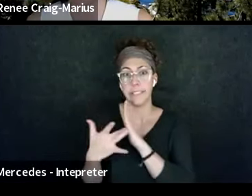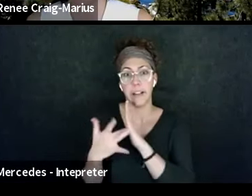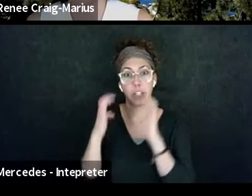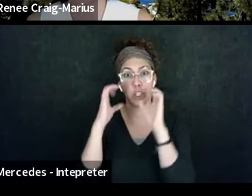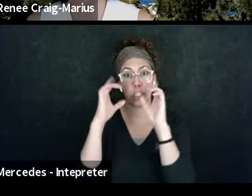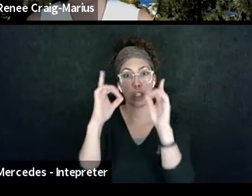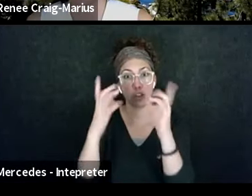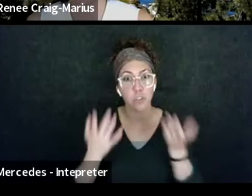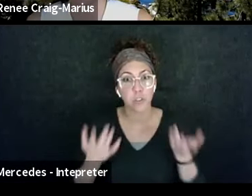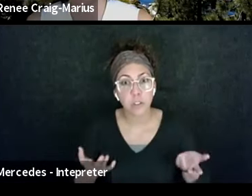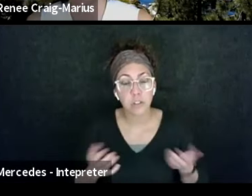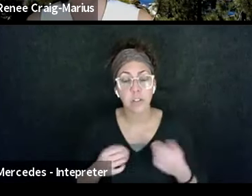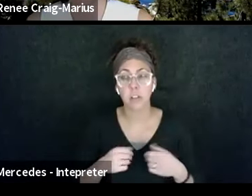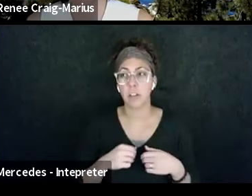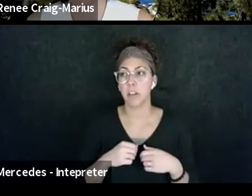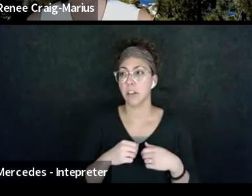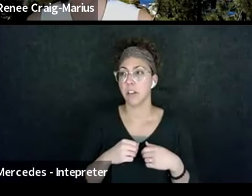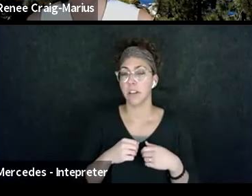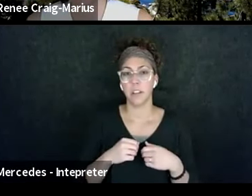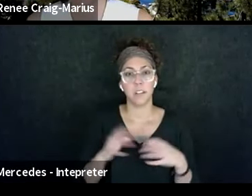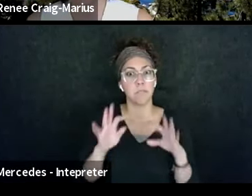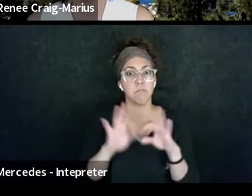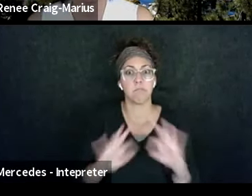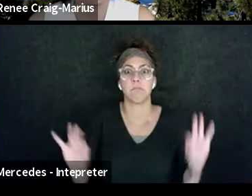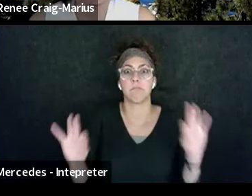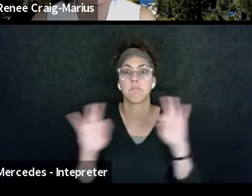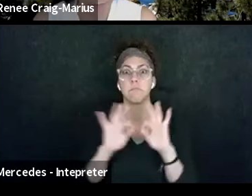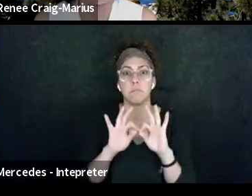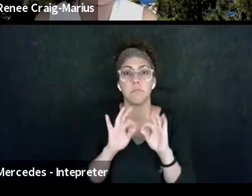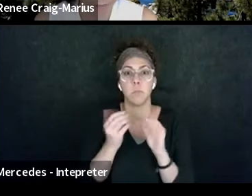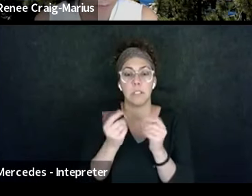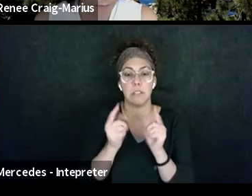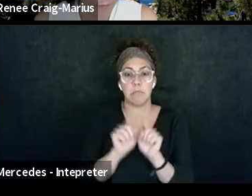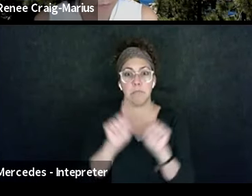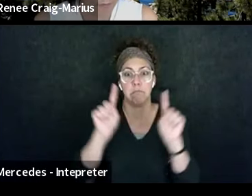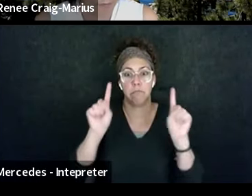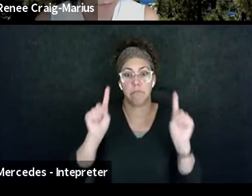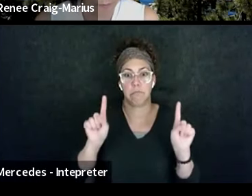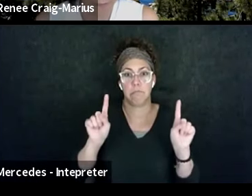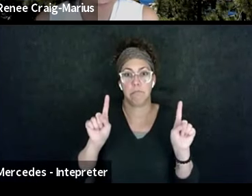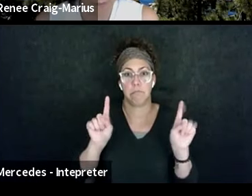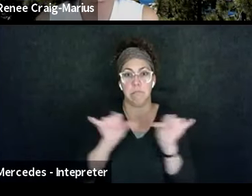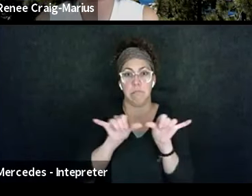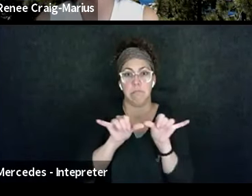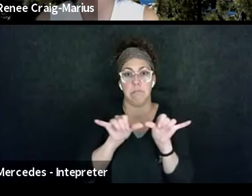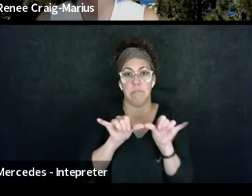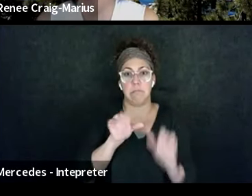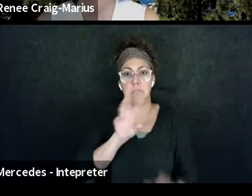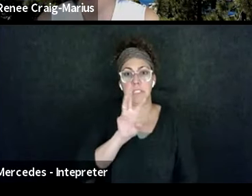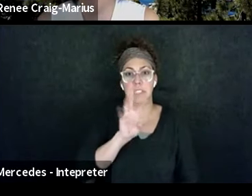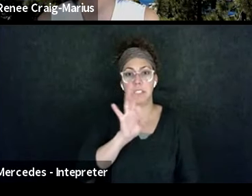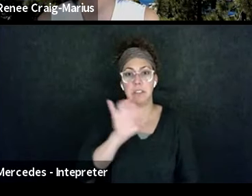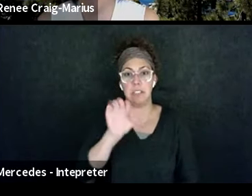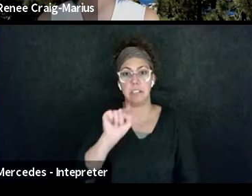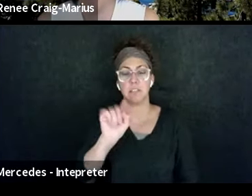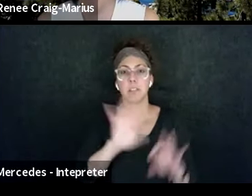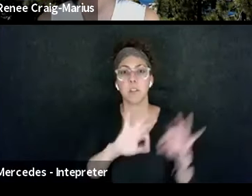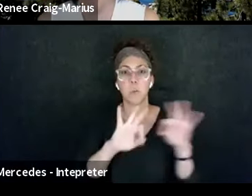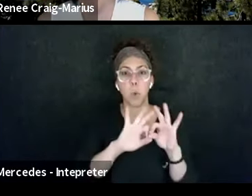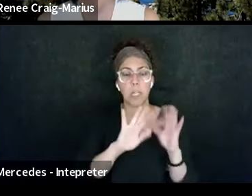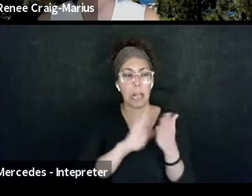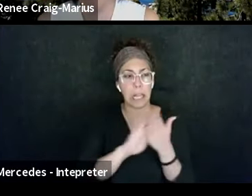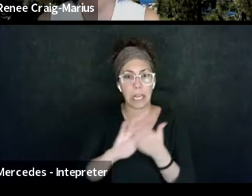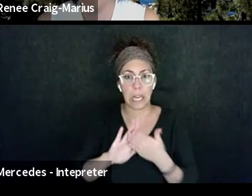programs. We're trying to make sure that we use the social distancing appropriately, that we have appropriate hygiene materials